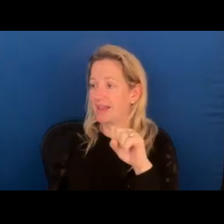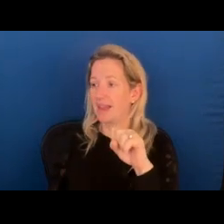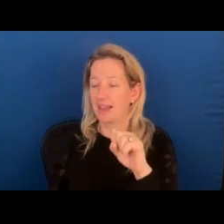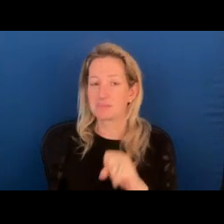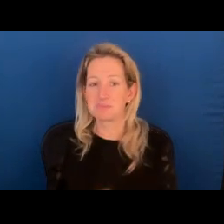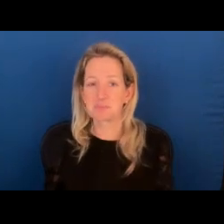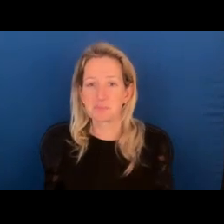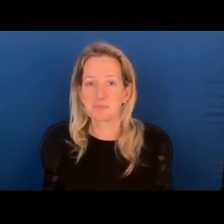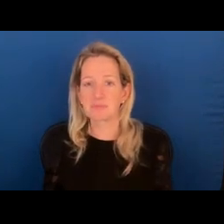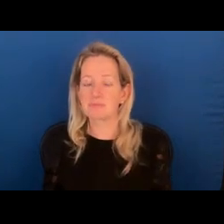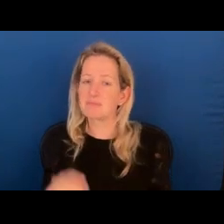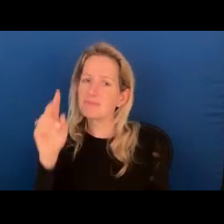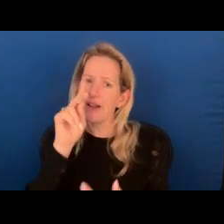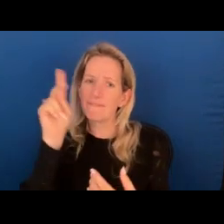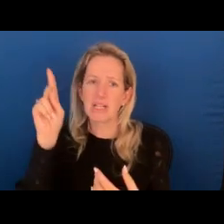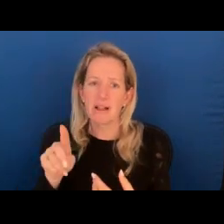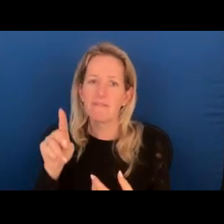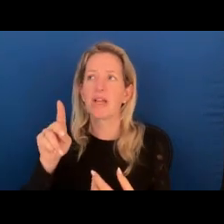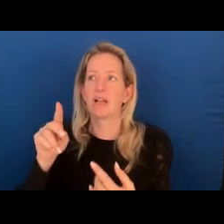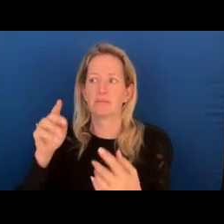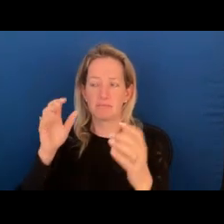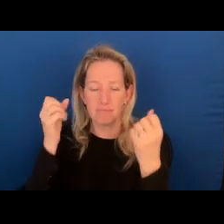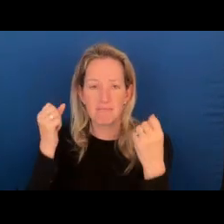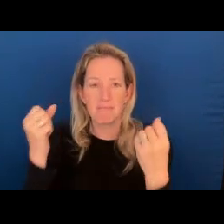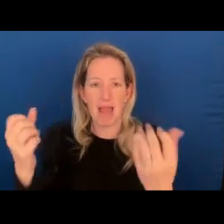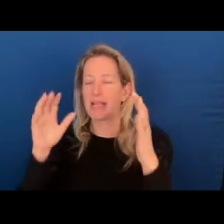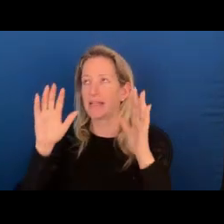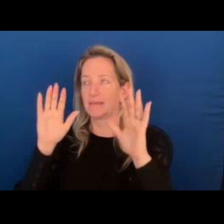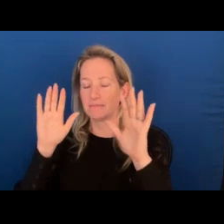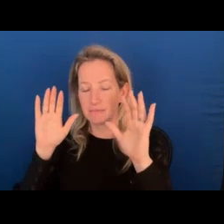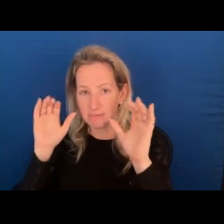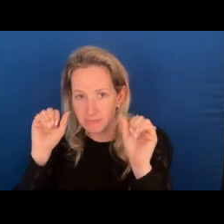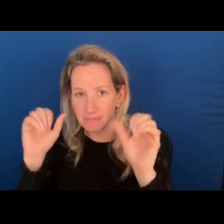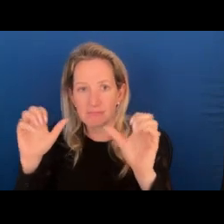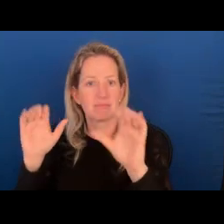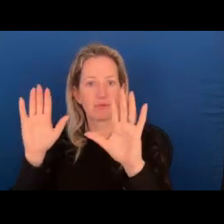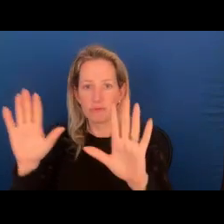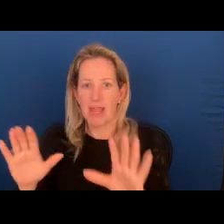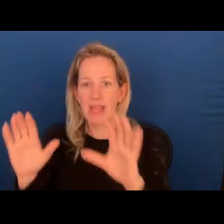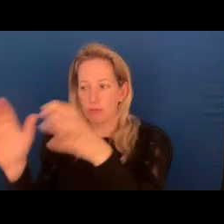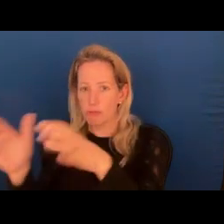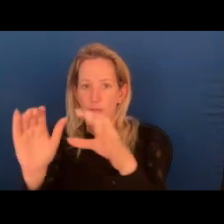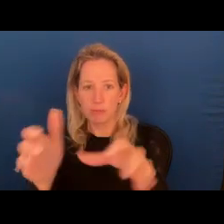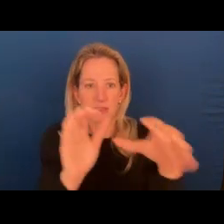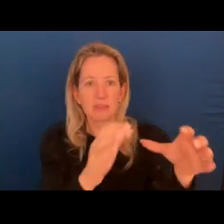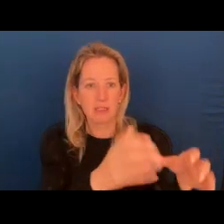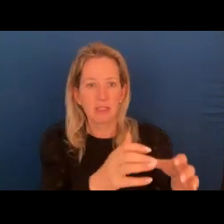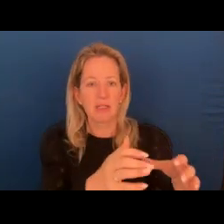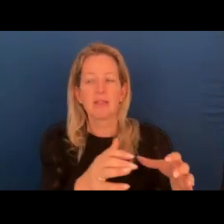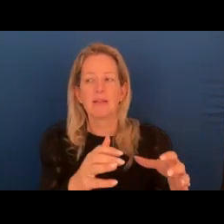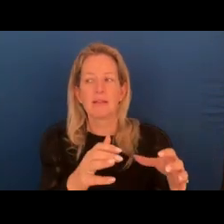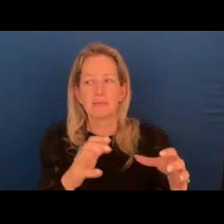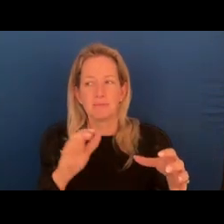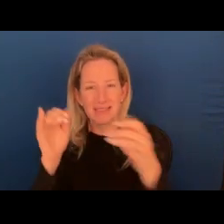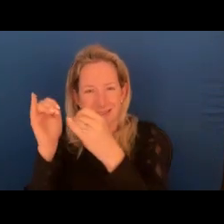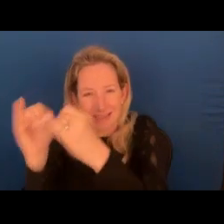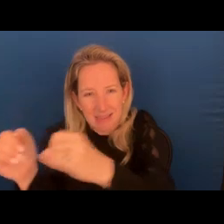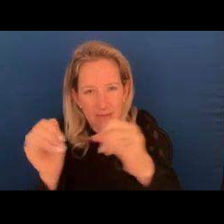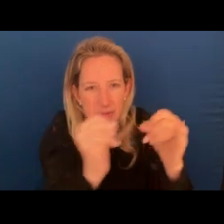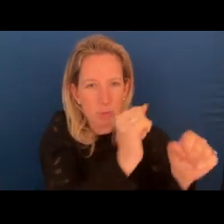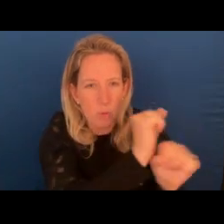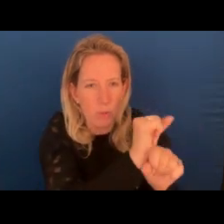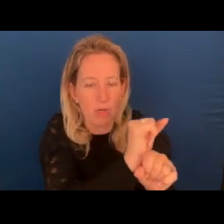Yeah, in Philly, there's a lot of great groups doing a lot of great work, and this is going to be good at getting everyone to the table talking and kind of